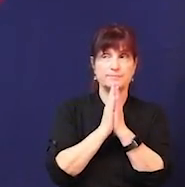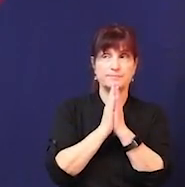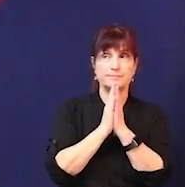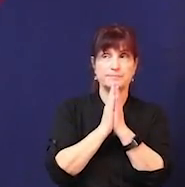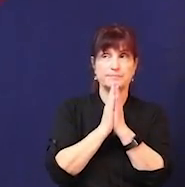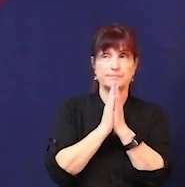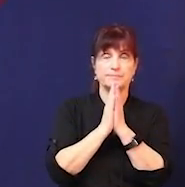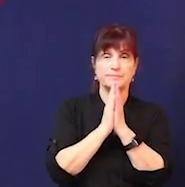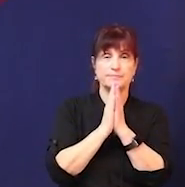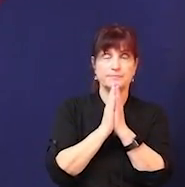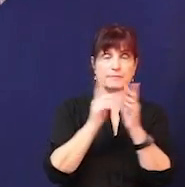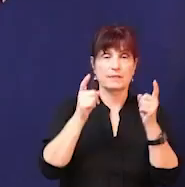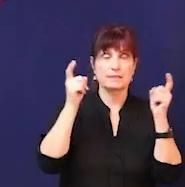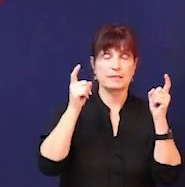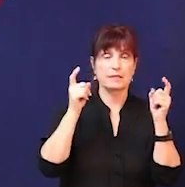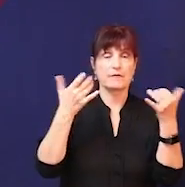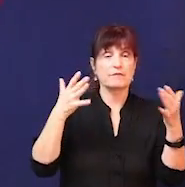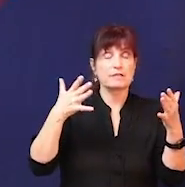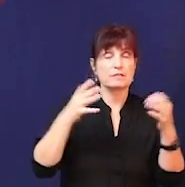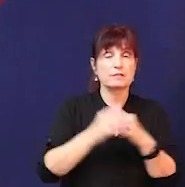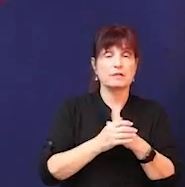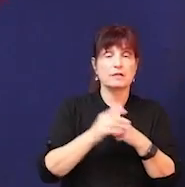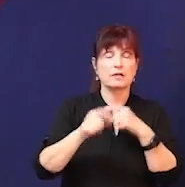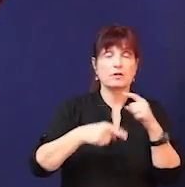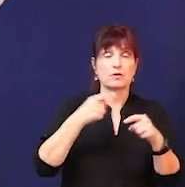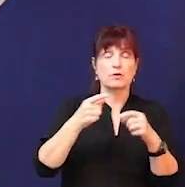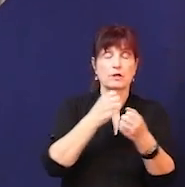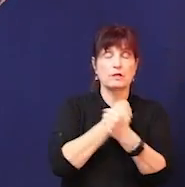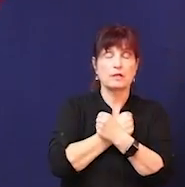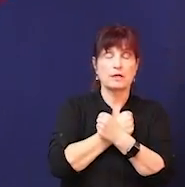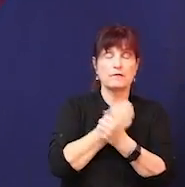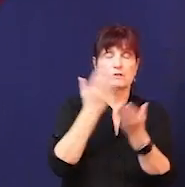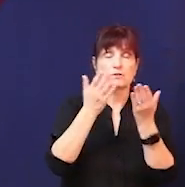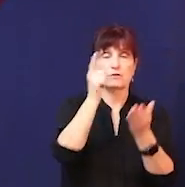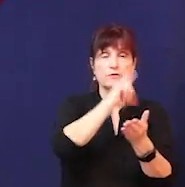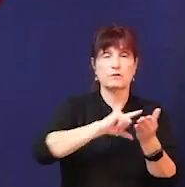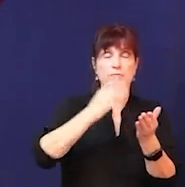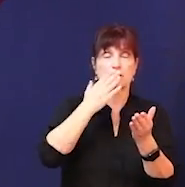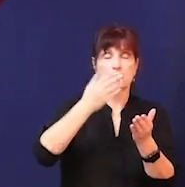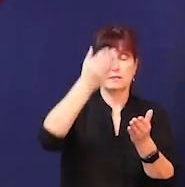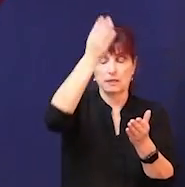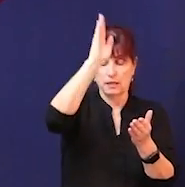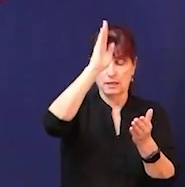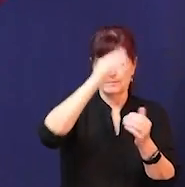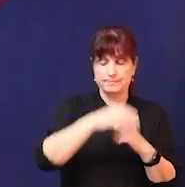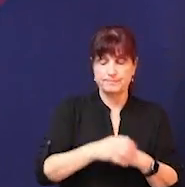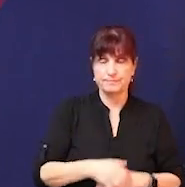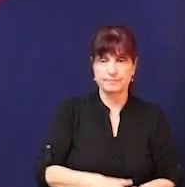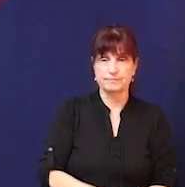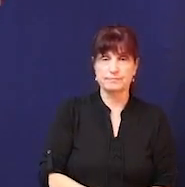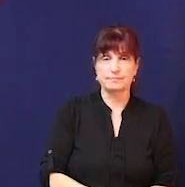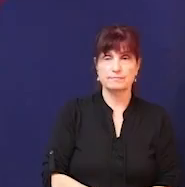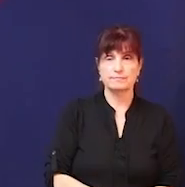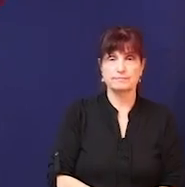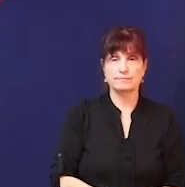Amen. This celebration has ended. Let us go to love and serve the Lord. Thanks be to God.